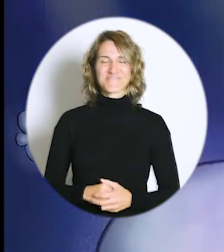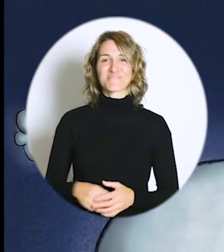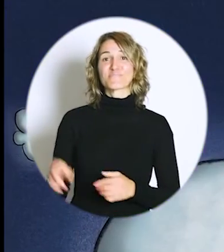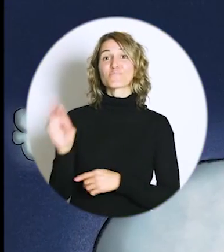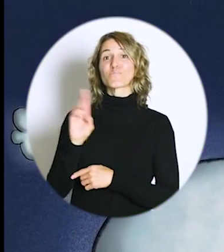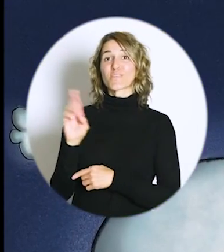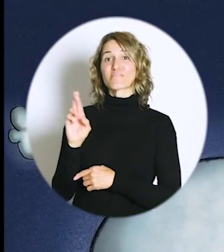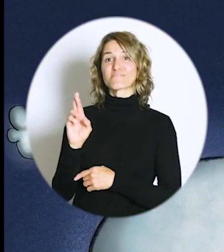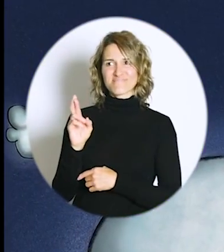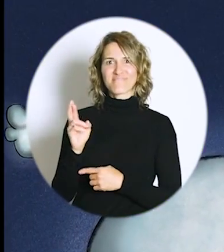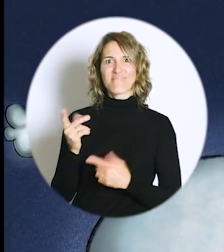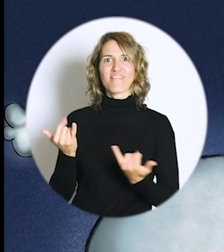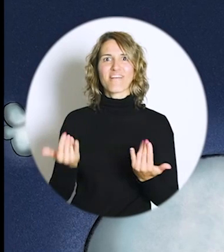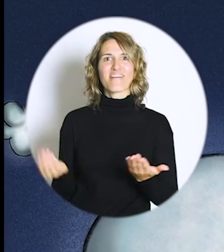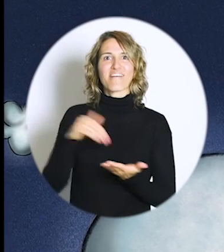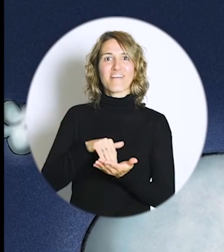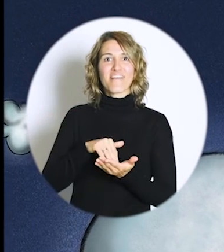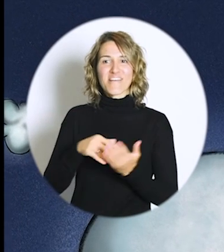Rick was in motion again.